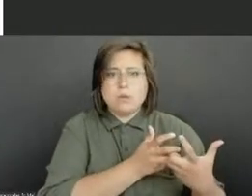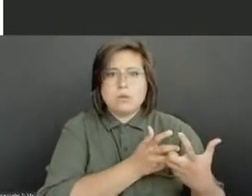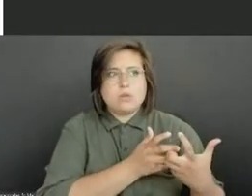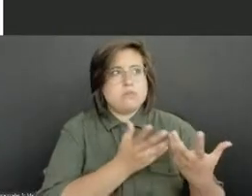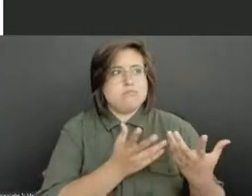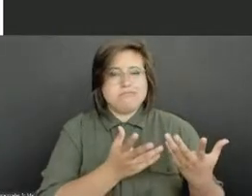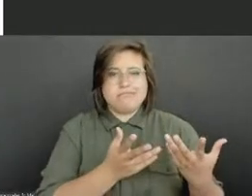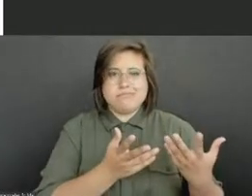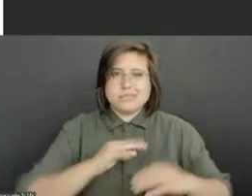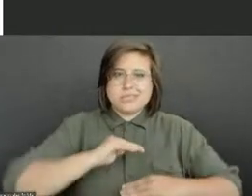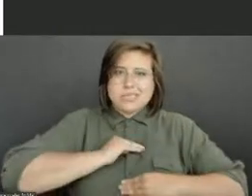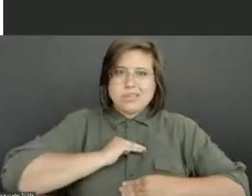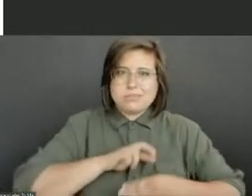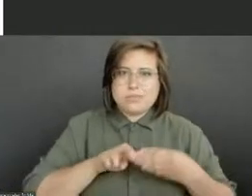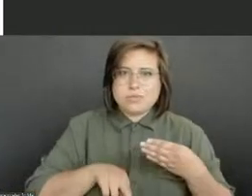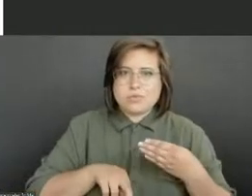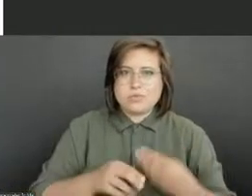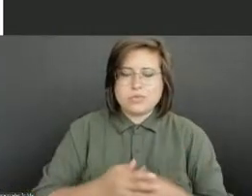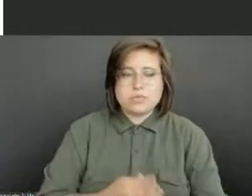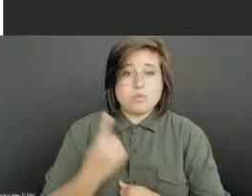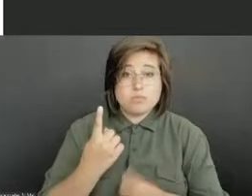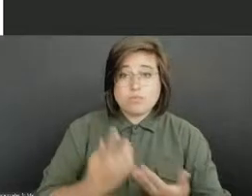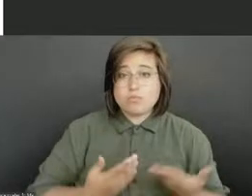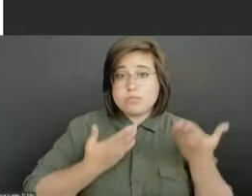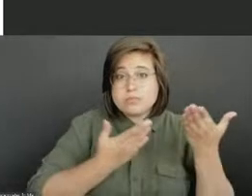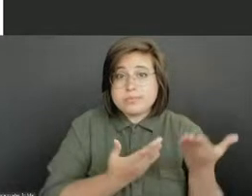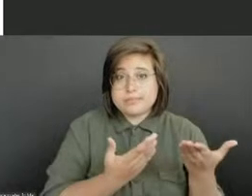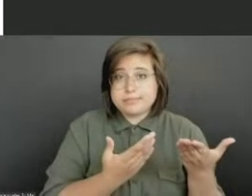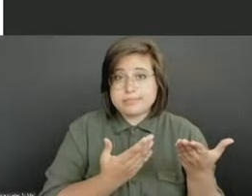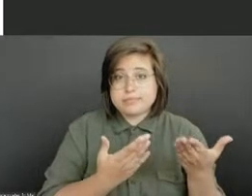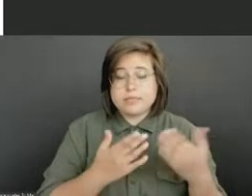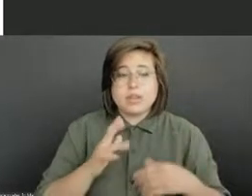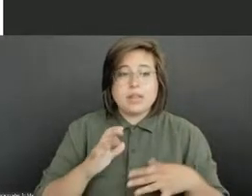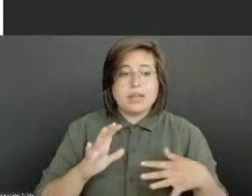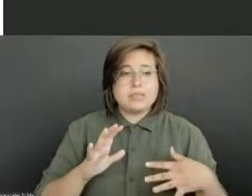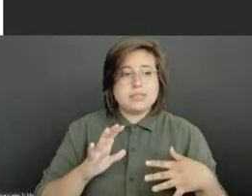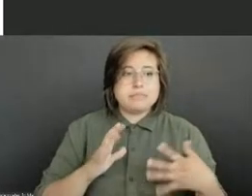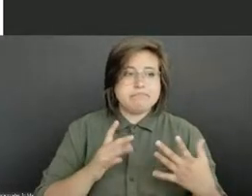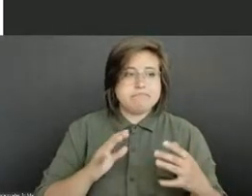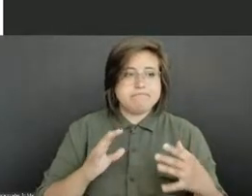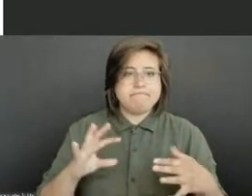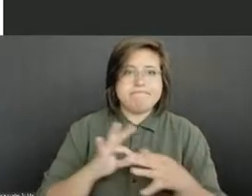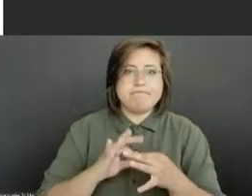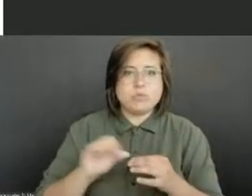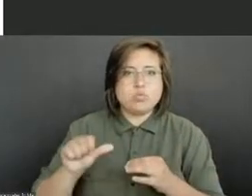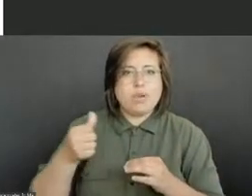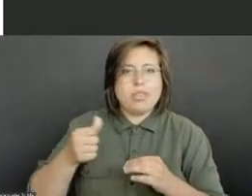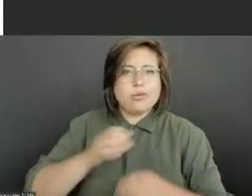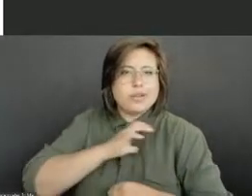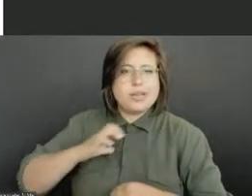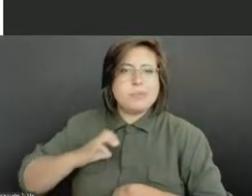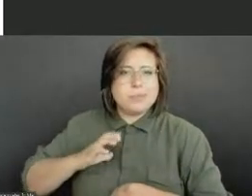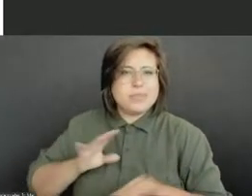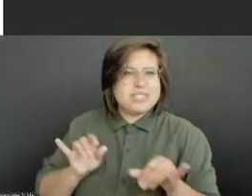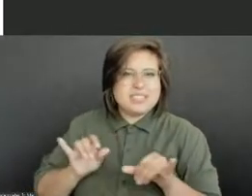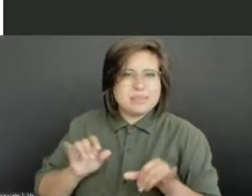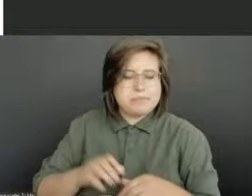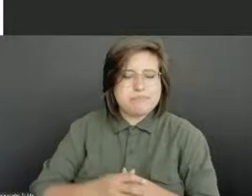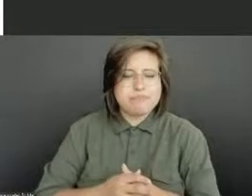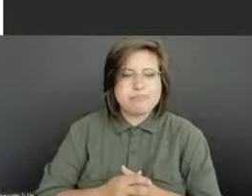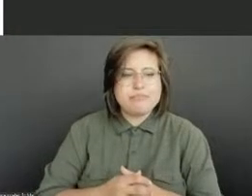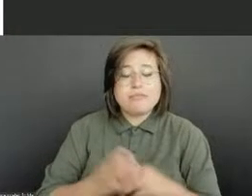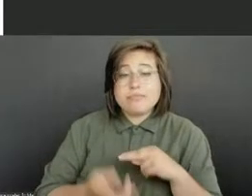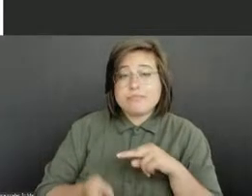The recommendation we have here that accompanies the recommendations of other committees is to increase the amount of